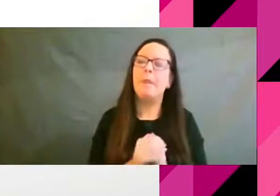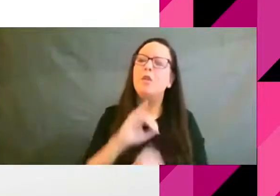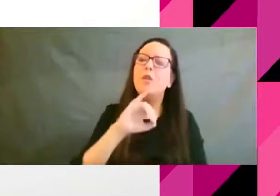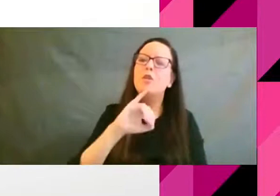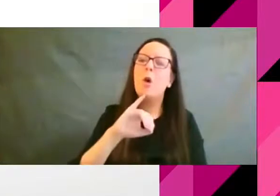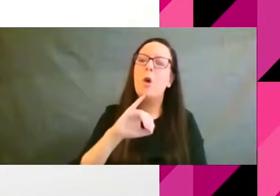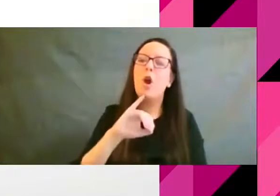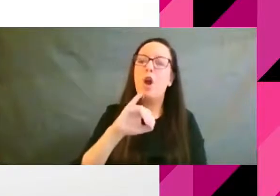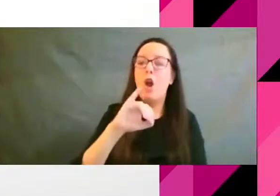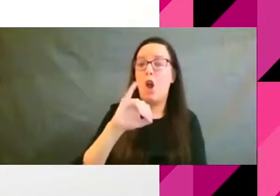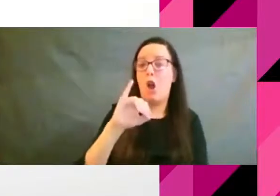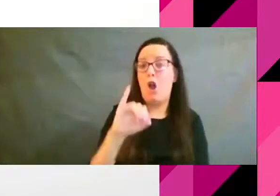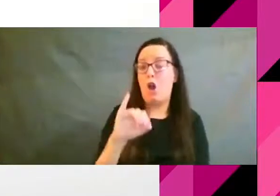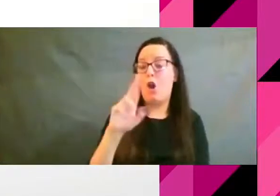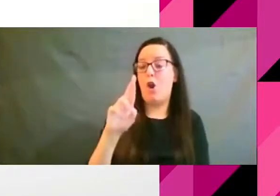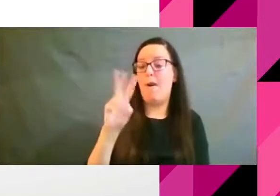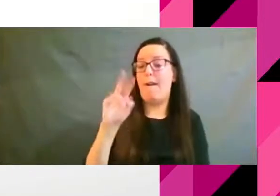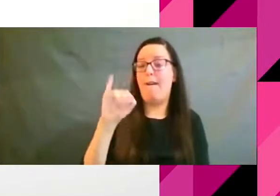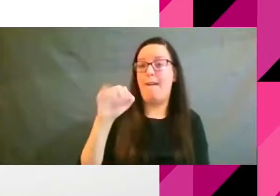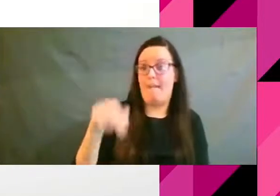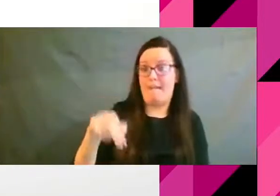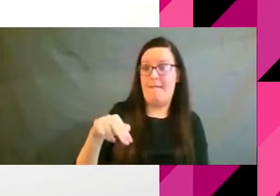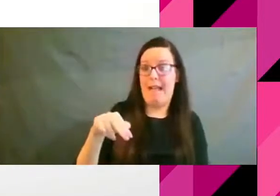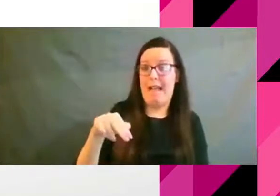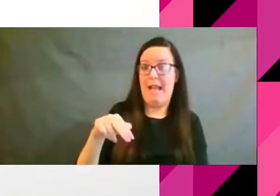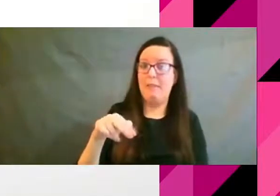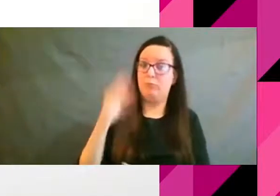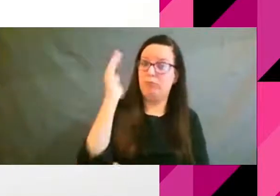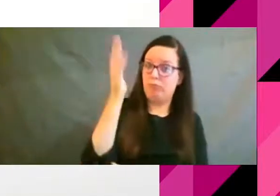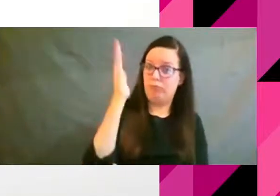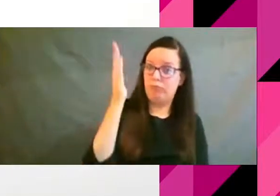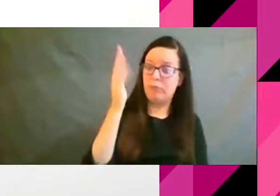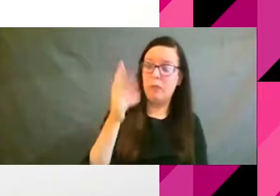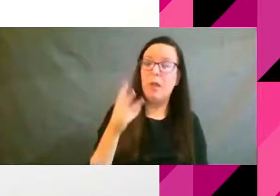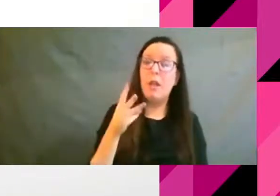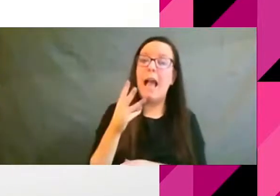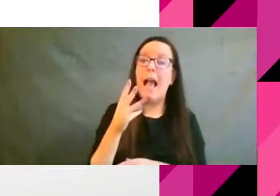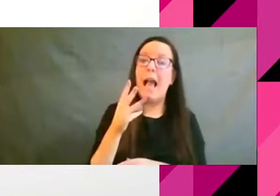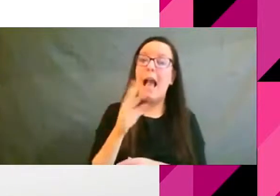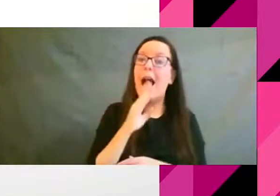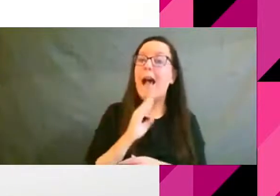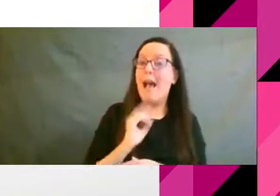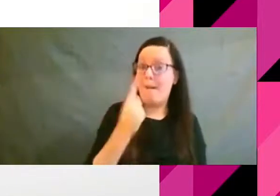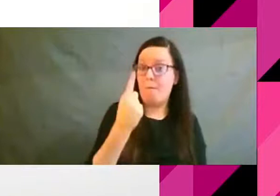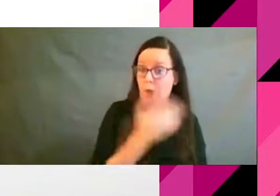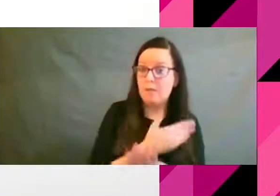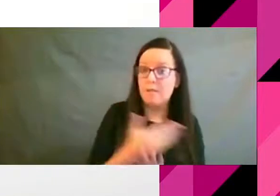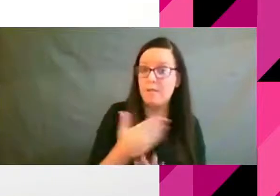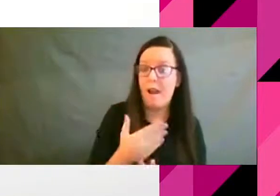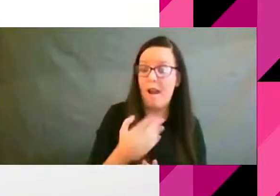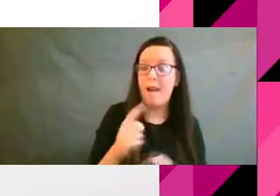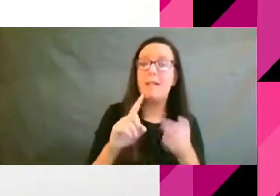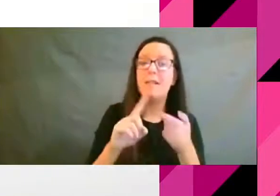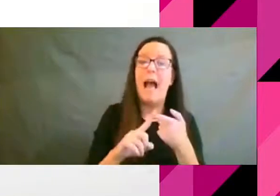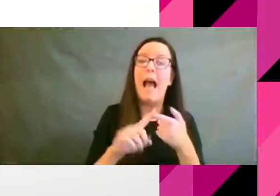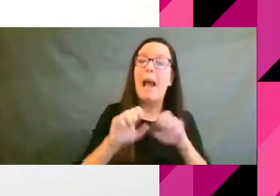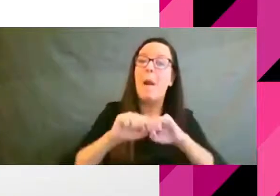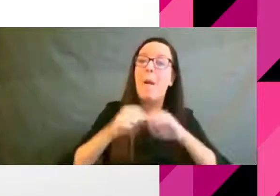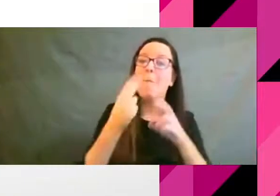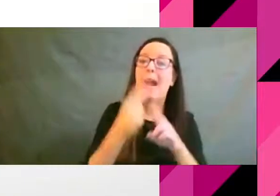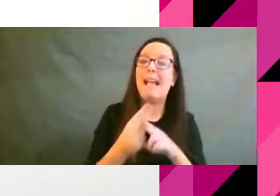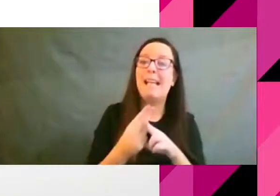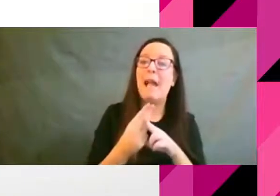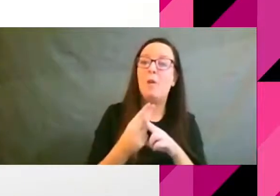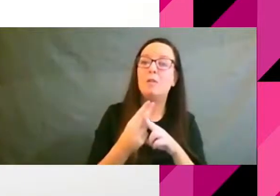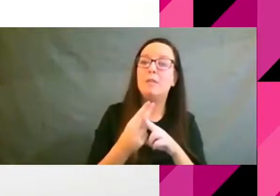address starts at 1:30, allowing for the breakout sessions to commence at 10 to 2. And so